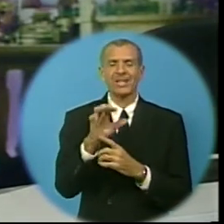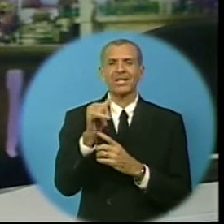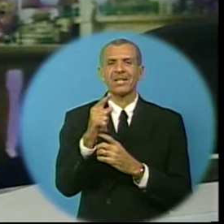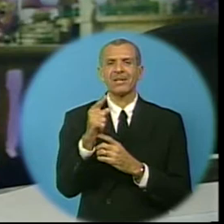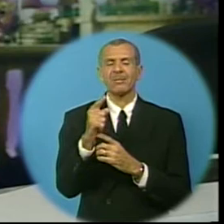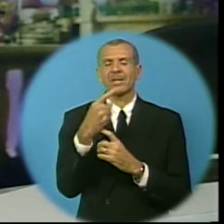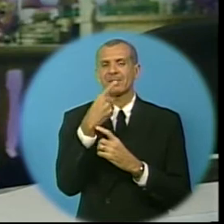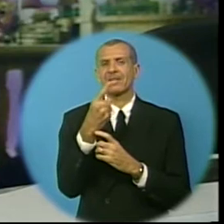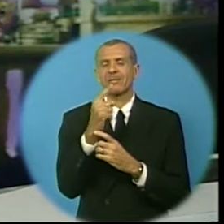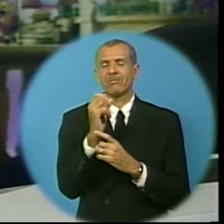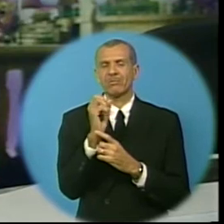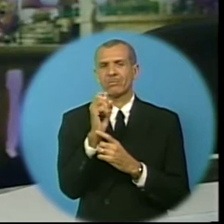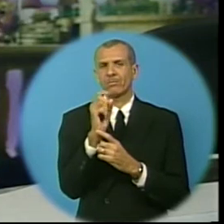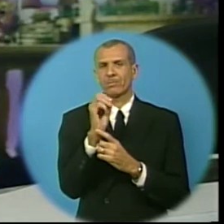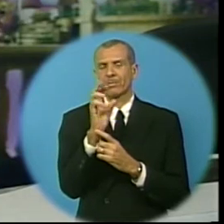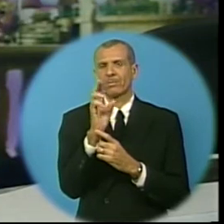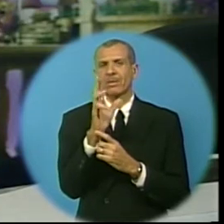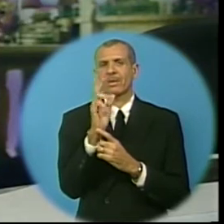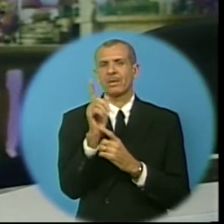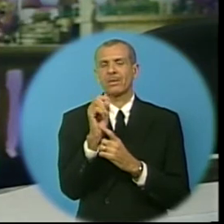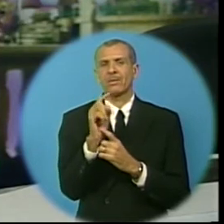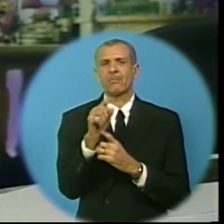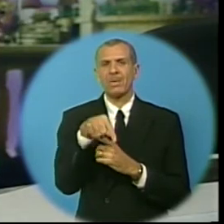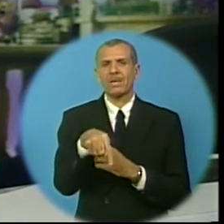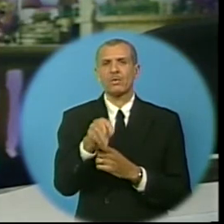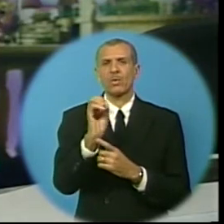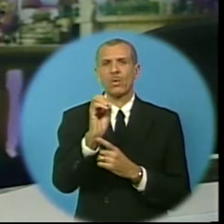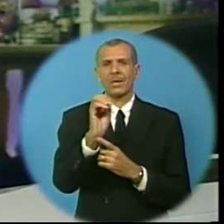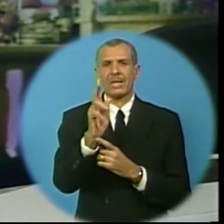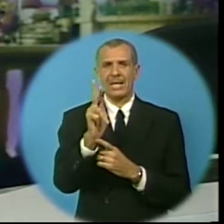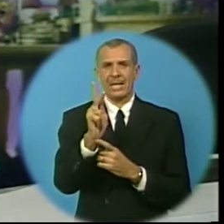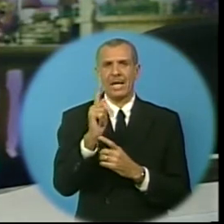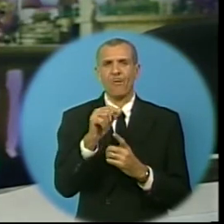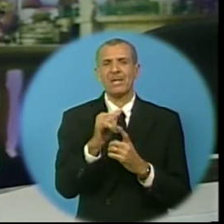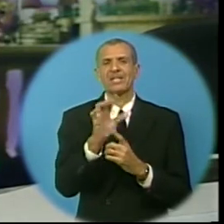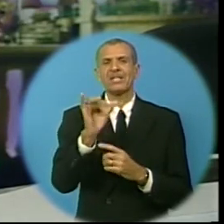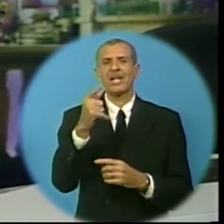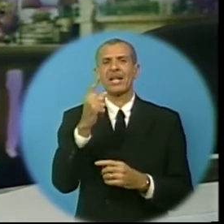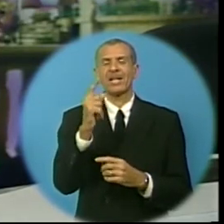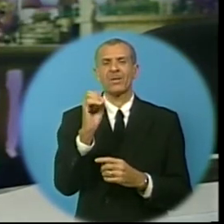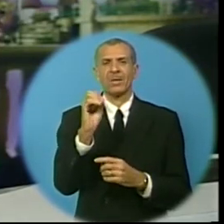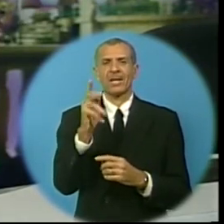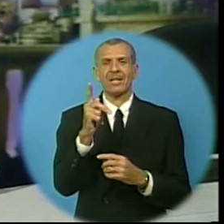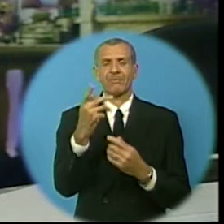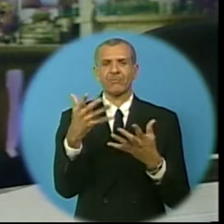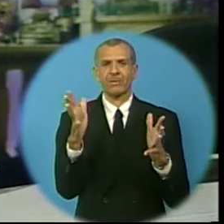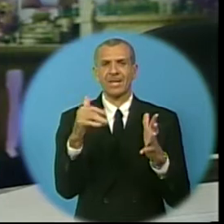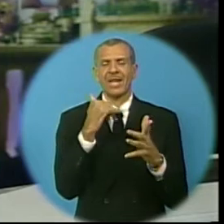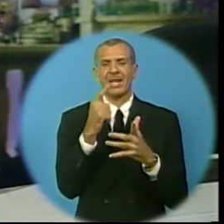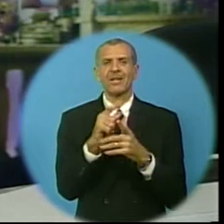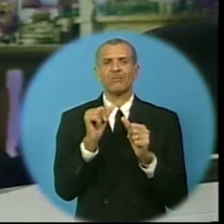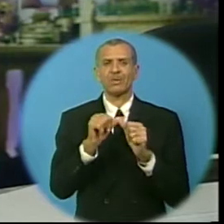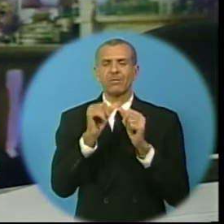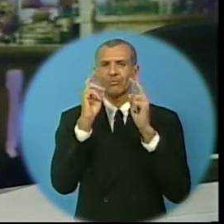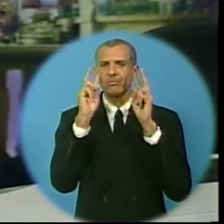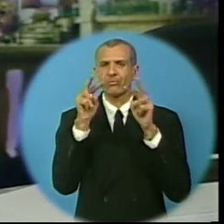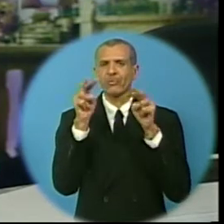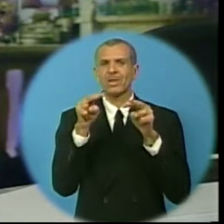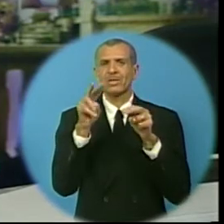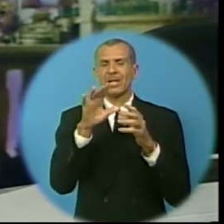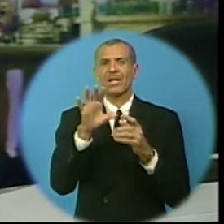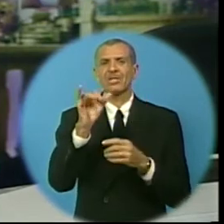update prompt appears on screens, press OK. Once channel update is complete, you may resume viewing